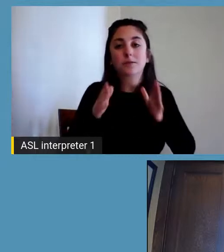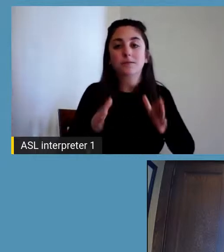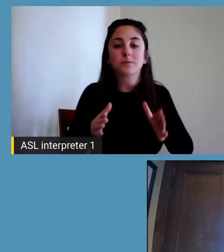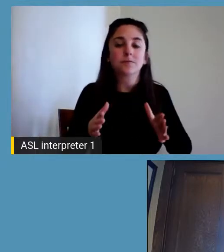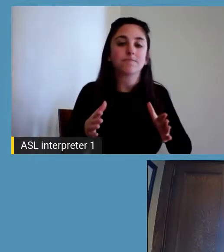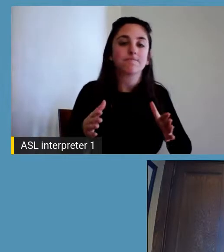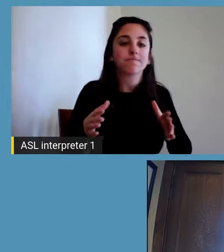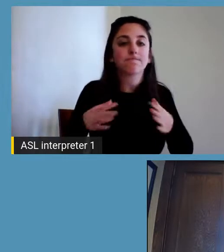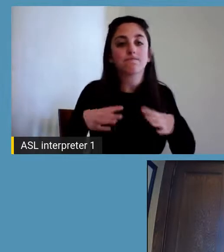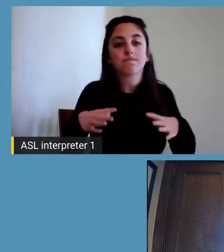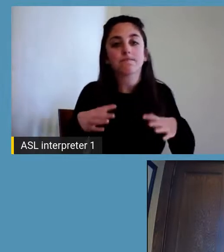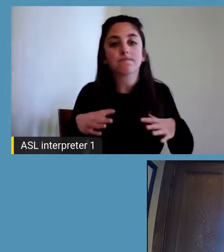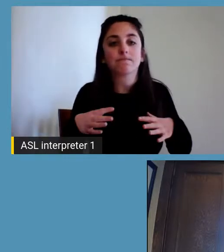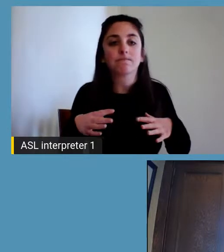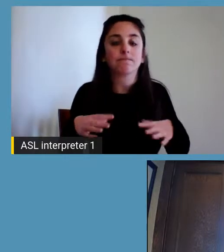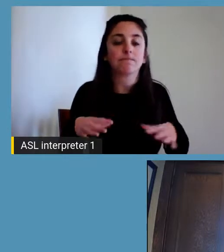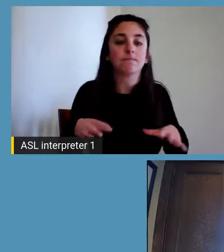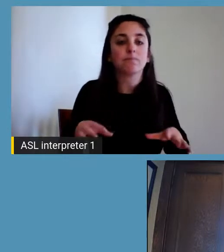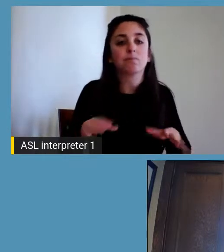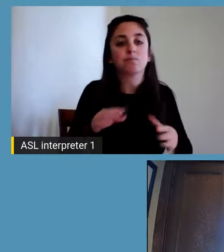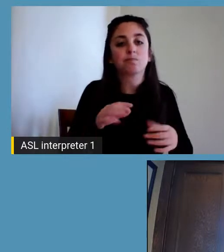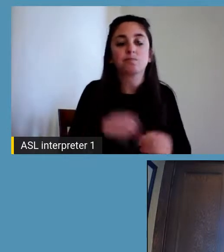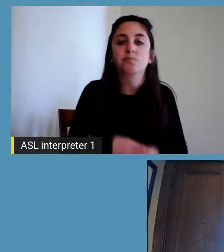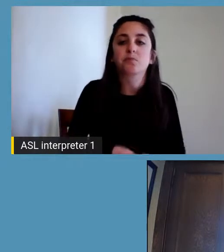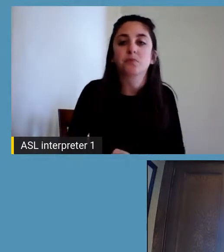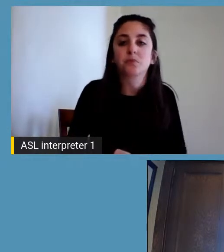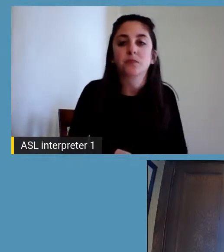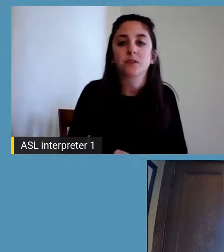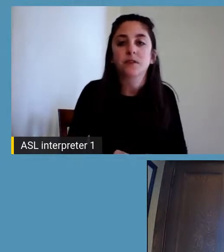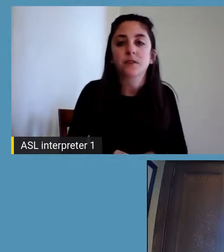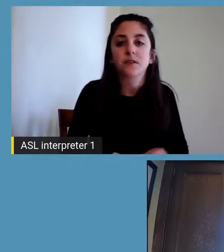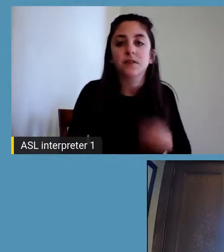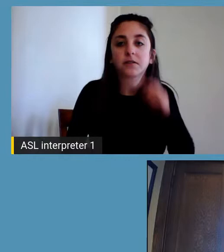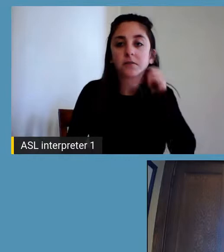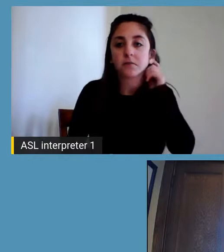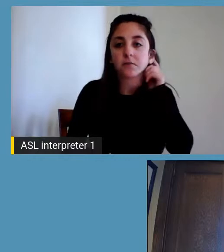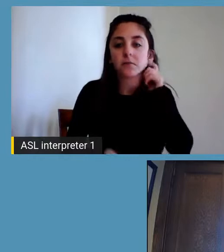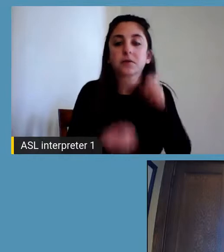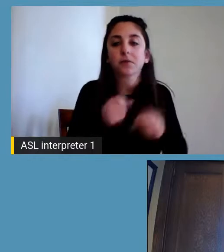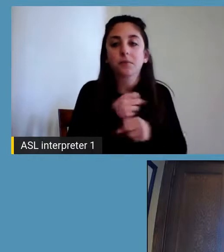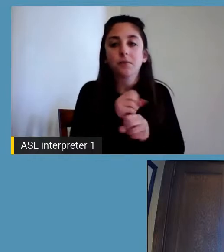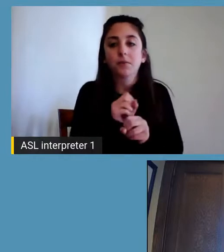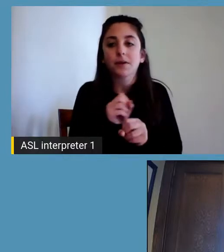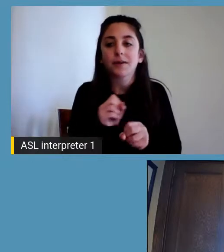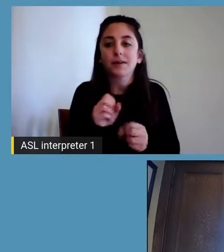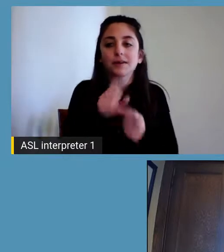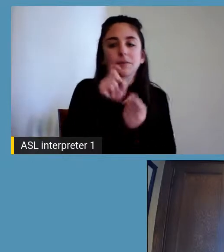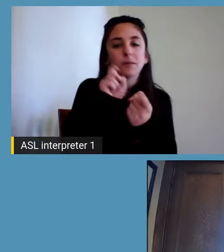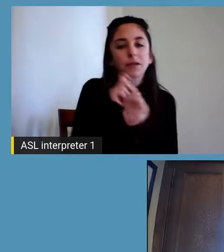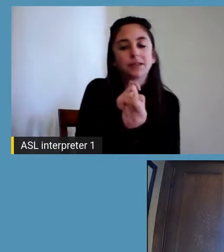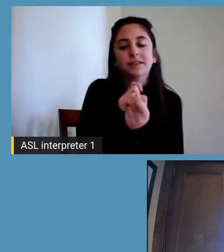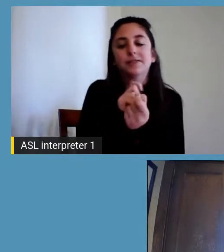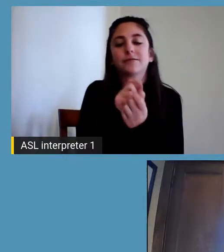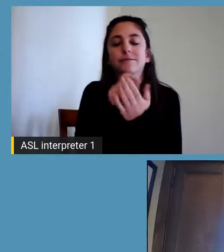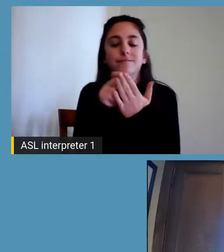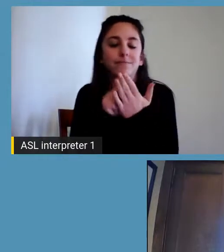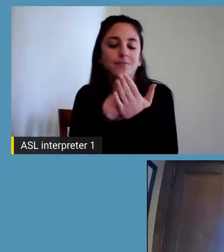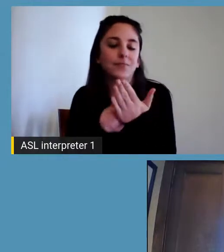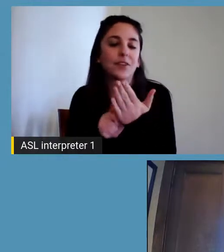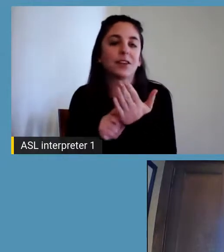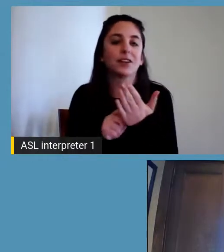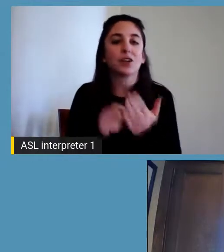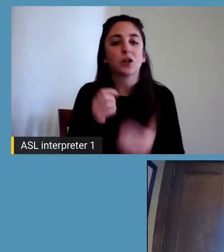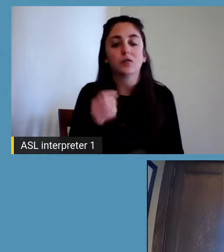textures and laces and such, that if they can make it look like it's real, they can make it look like it's on your